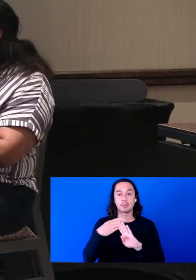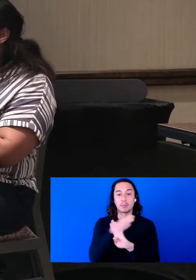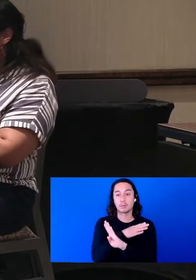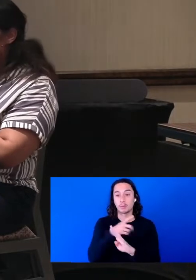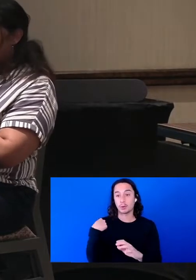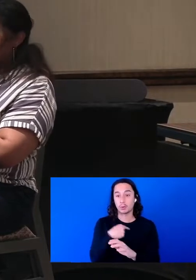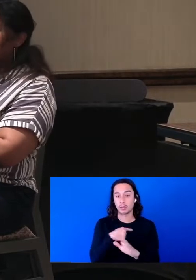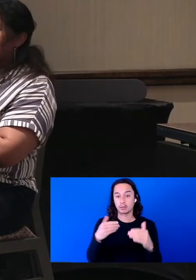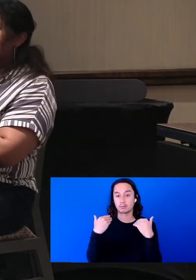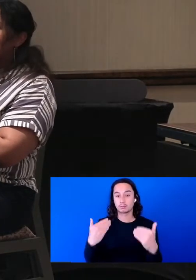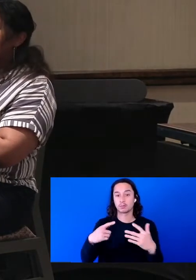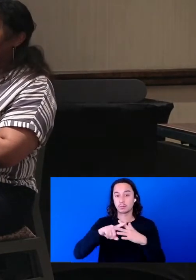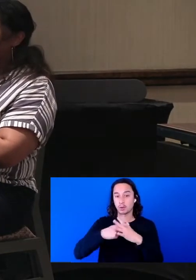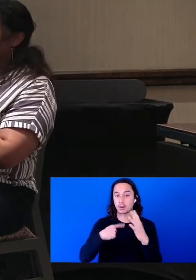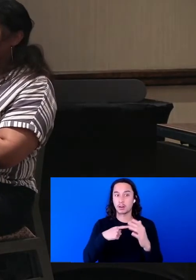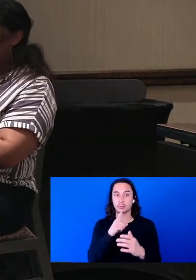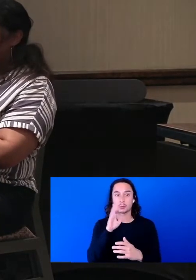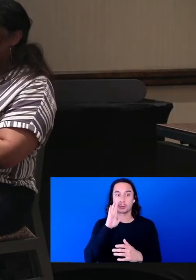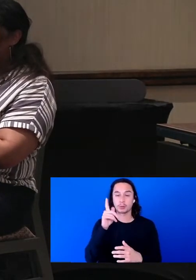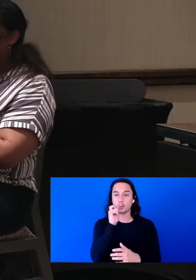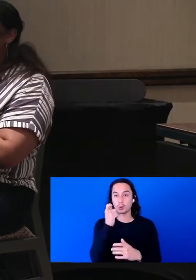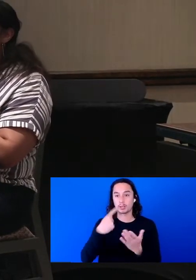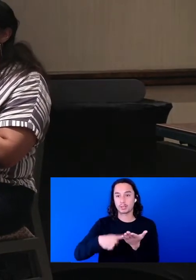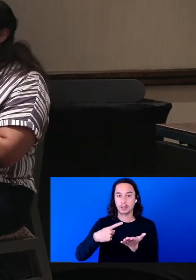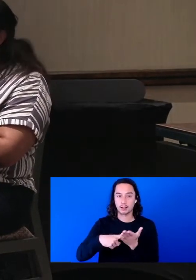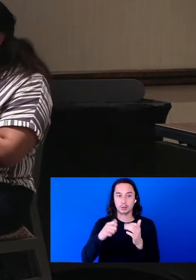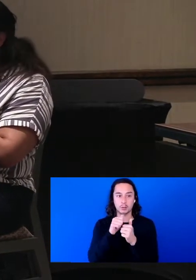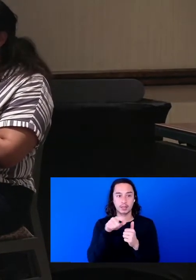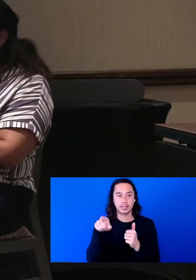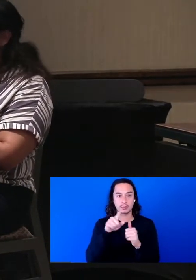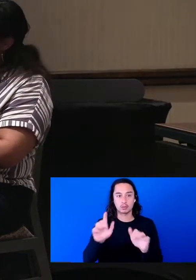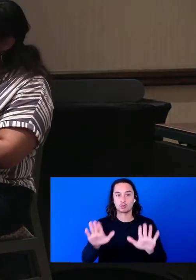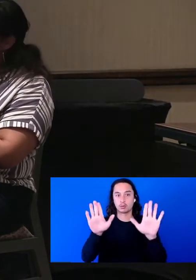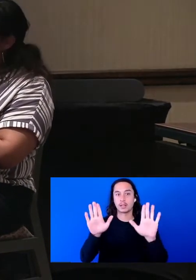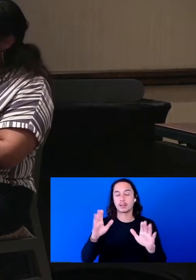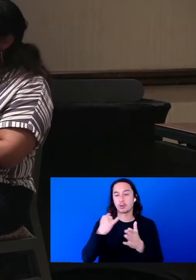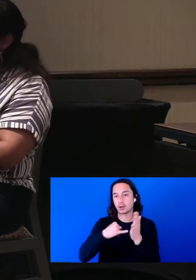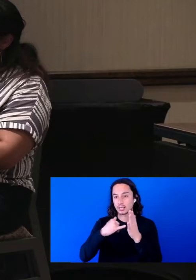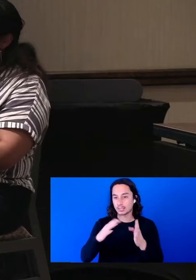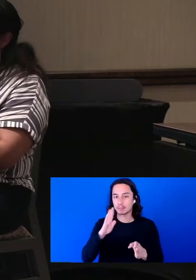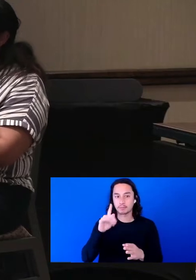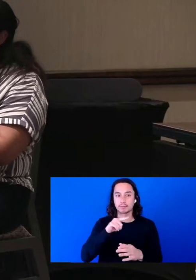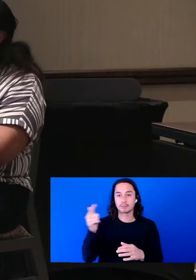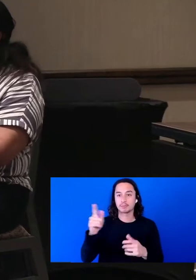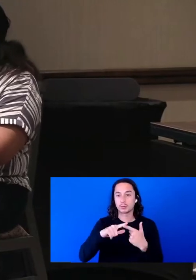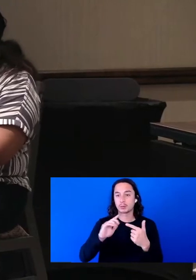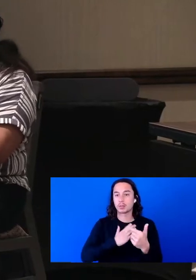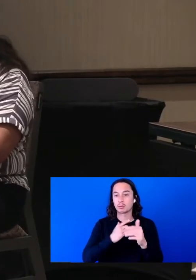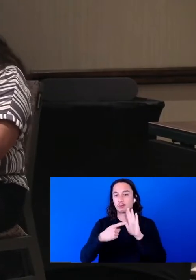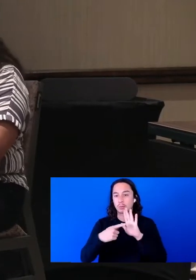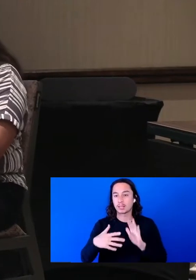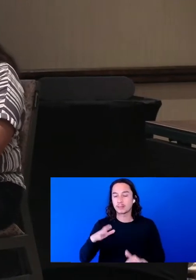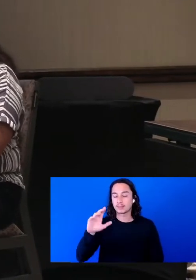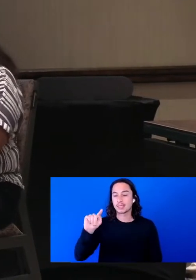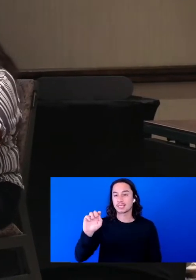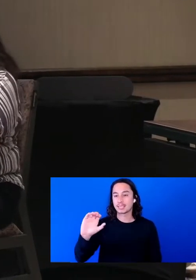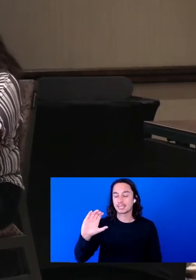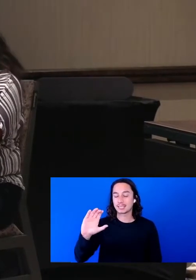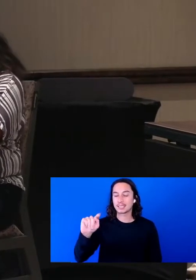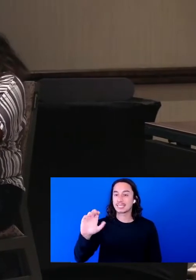sure will be a very, very cool discussion with these wonderful artists, I am going to pass it over to a representative from TCG to talk about a little